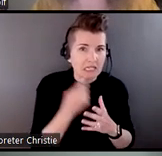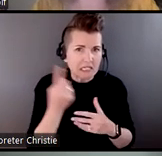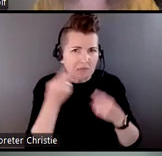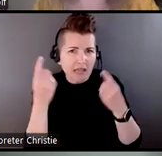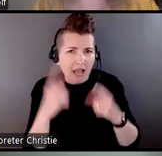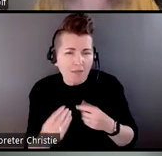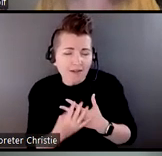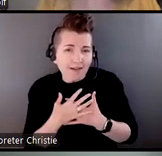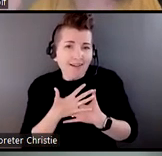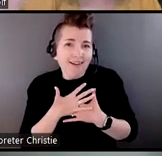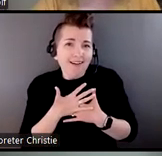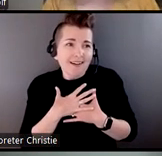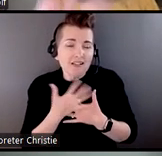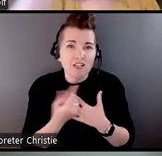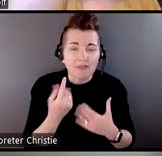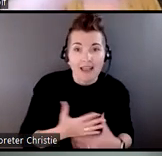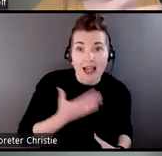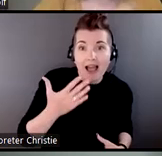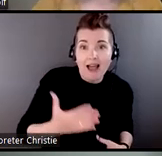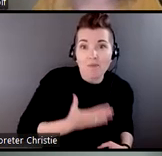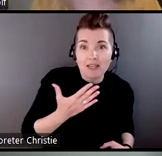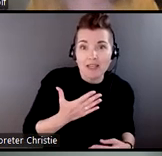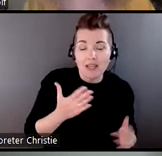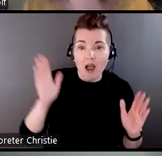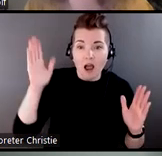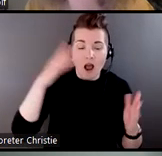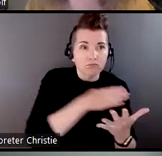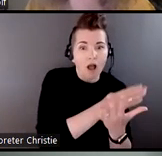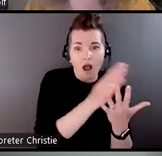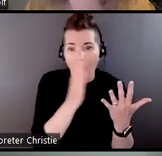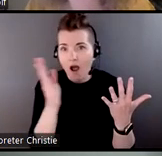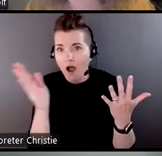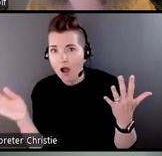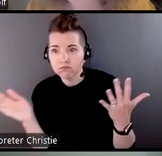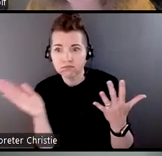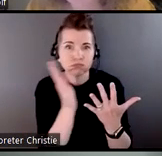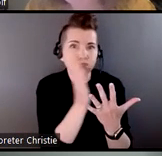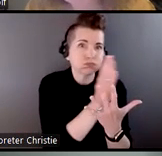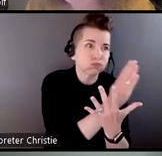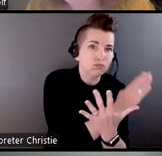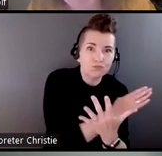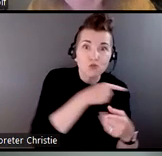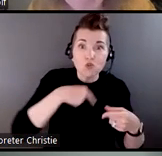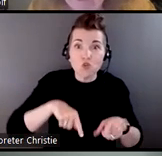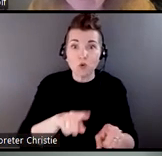There's happy. You go through this range of emotions in a movie. And that he always said that was the secret to